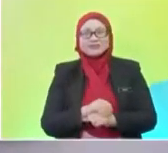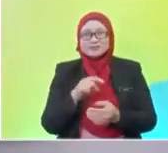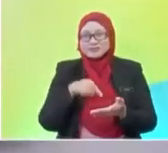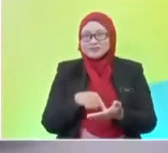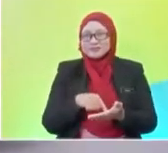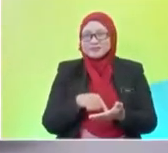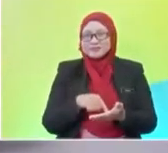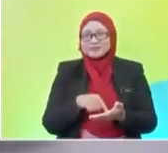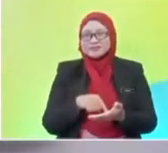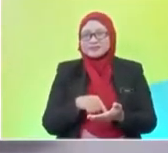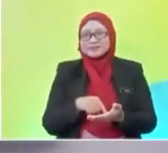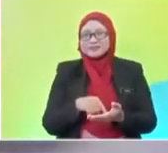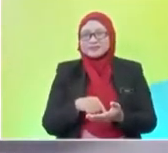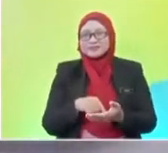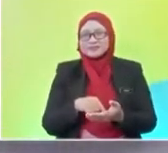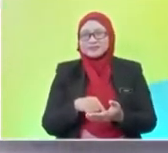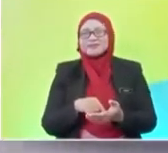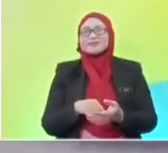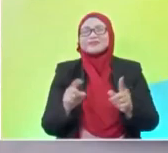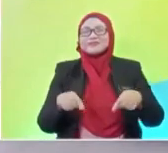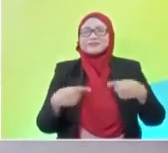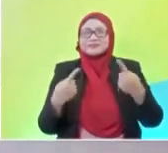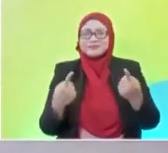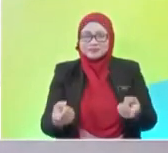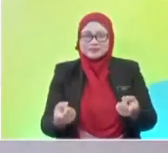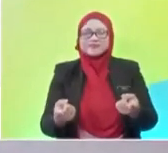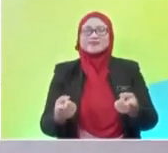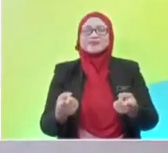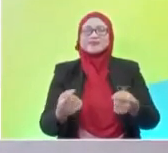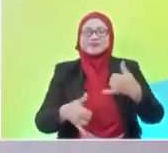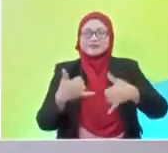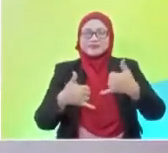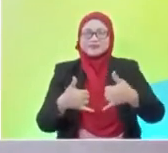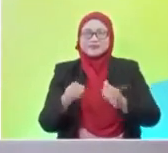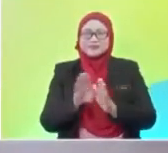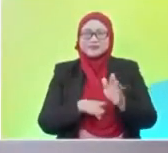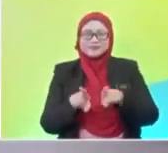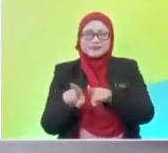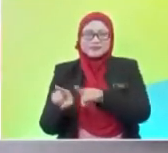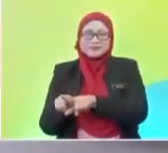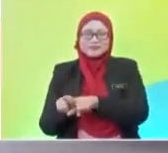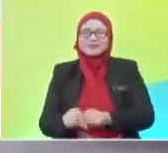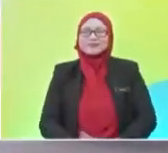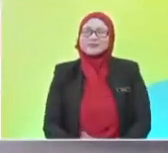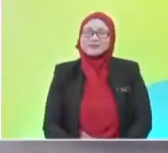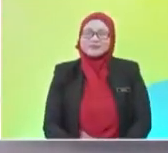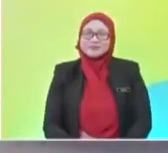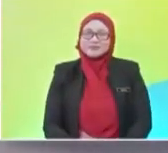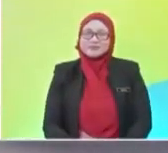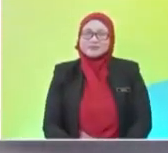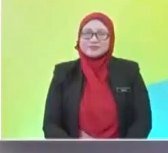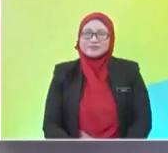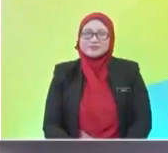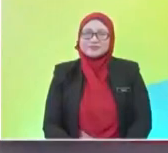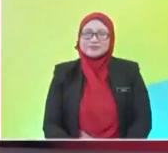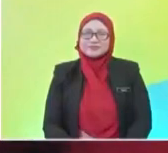Okay. They went out to play. Yes, they went out to play. Okay, so I just stick this here.